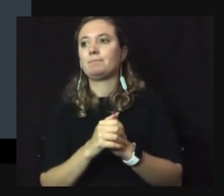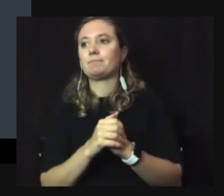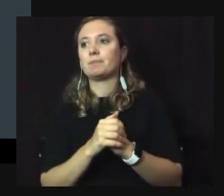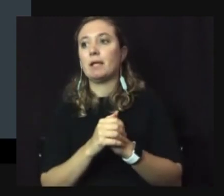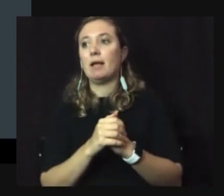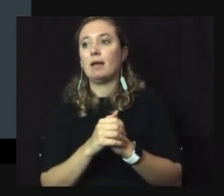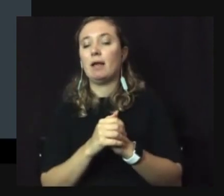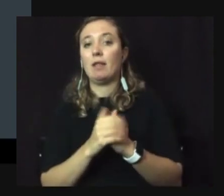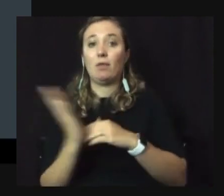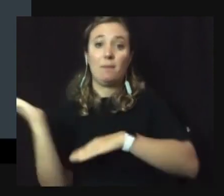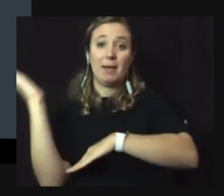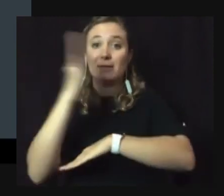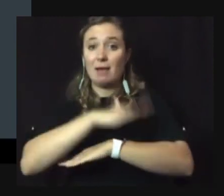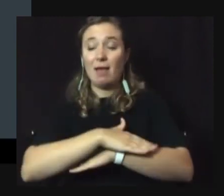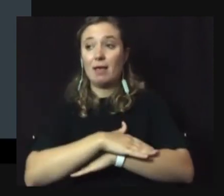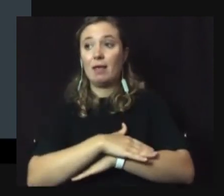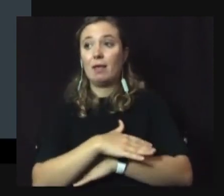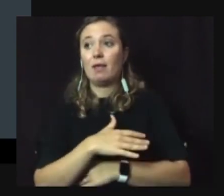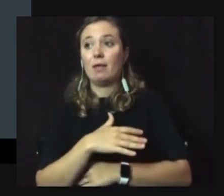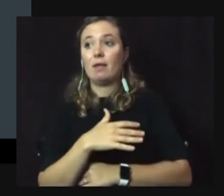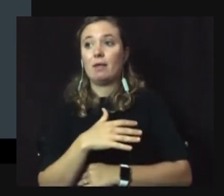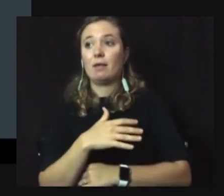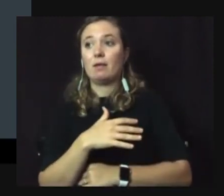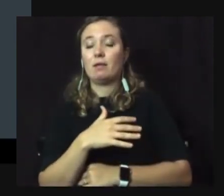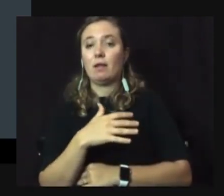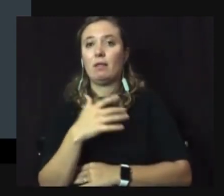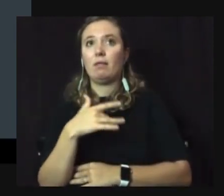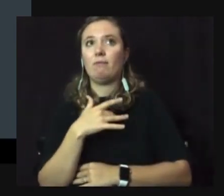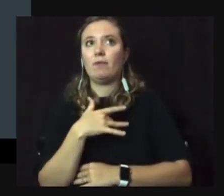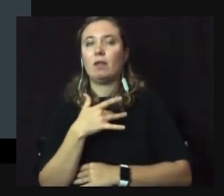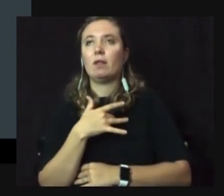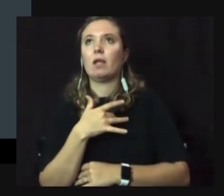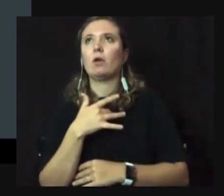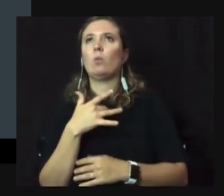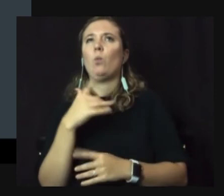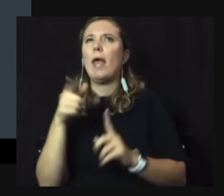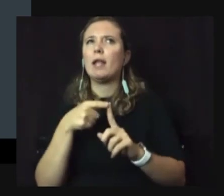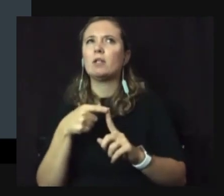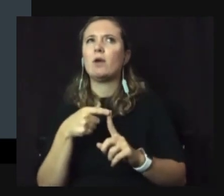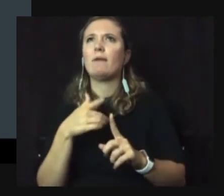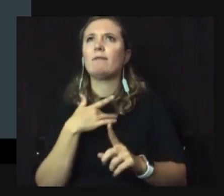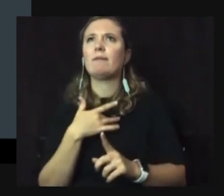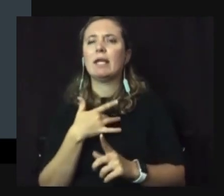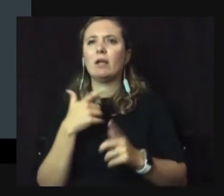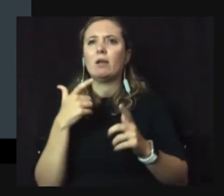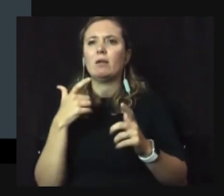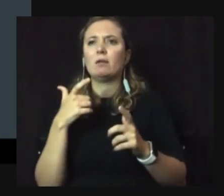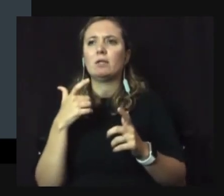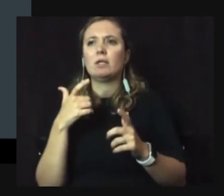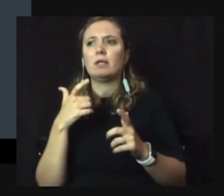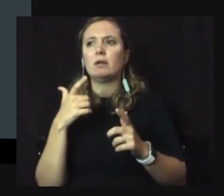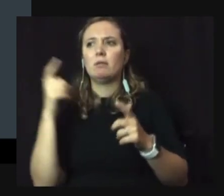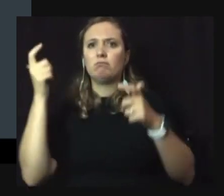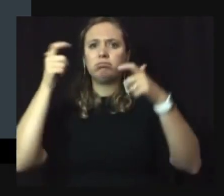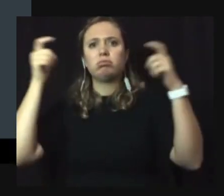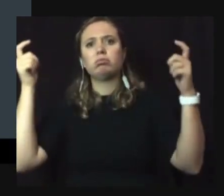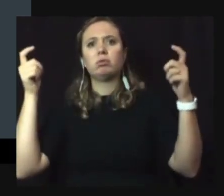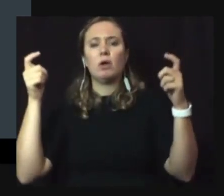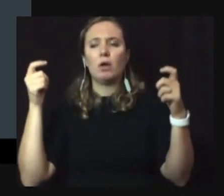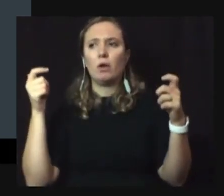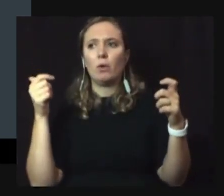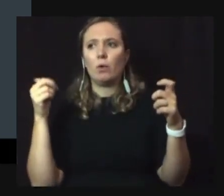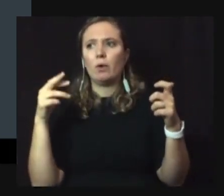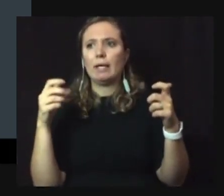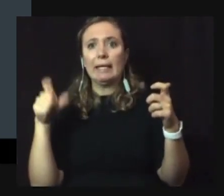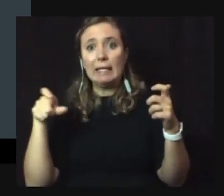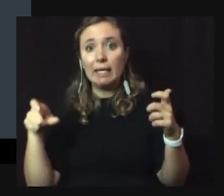like, when do I have these inflated sense of self? When do I need to be pumped up? I take all the different